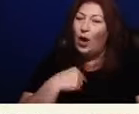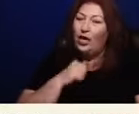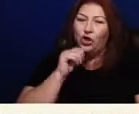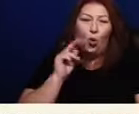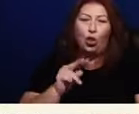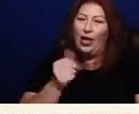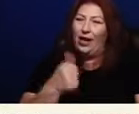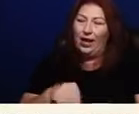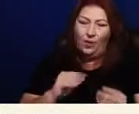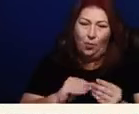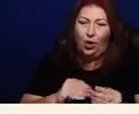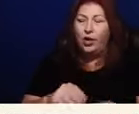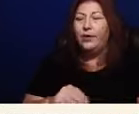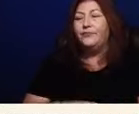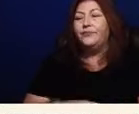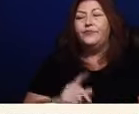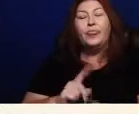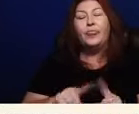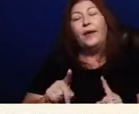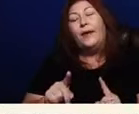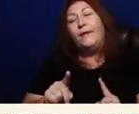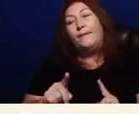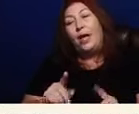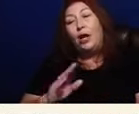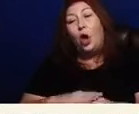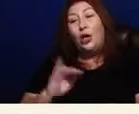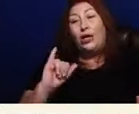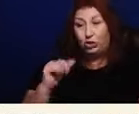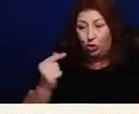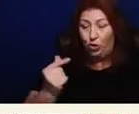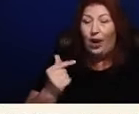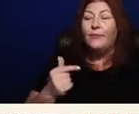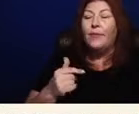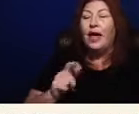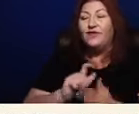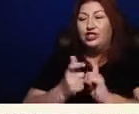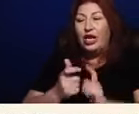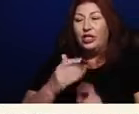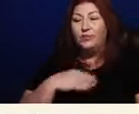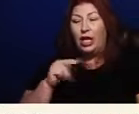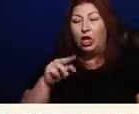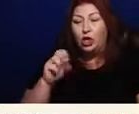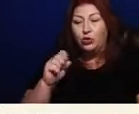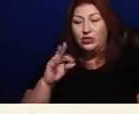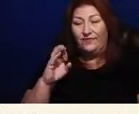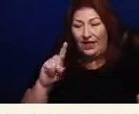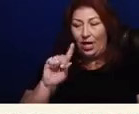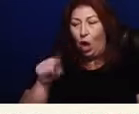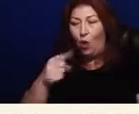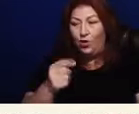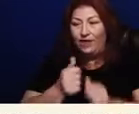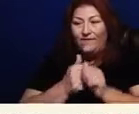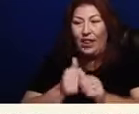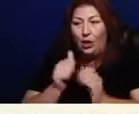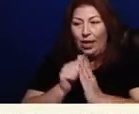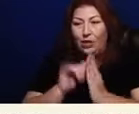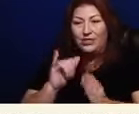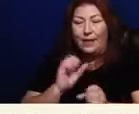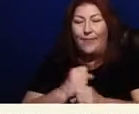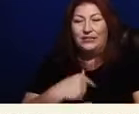anymore. But on Instagram, I have changed my newsfeed to where I only follow accounts that make me feel